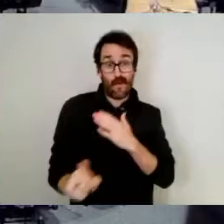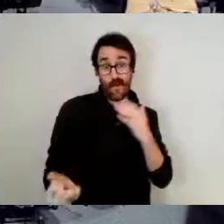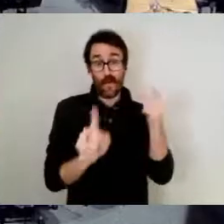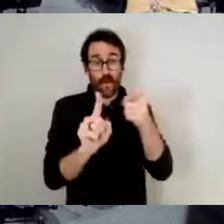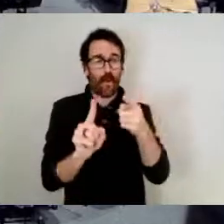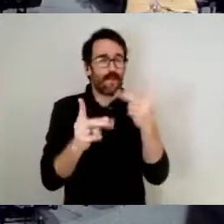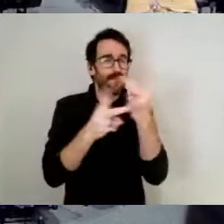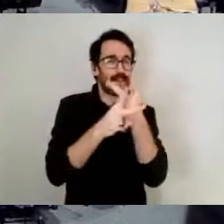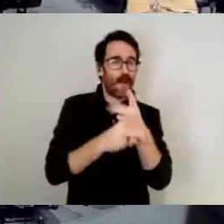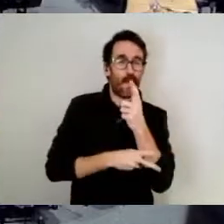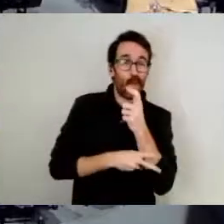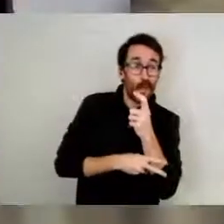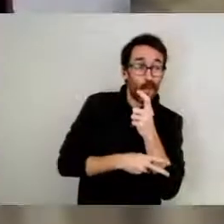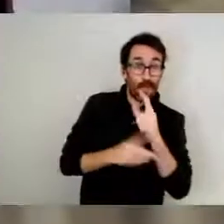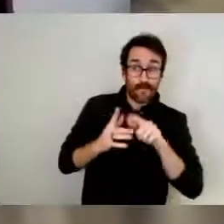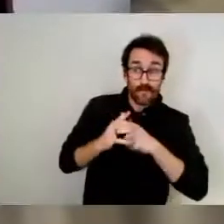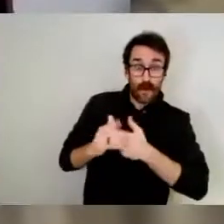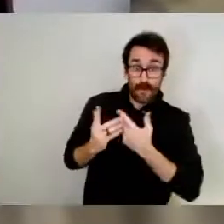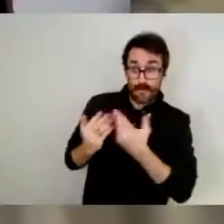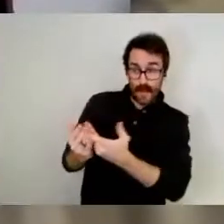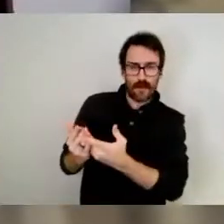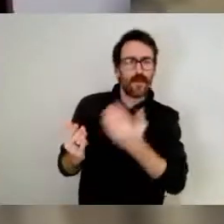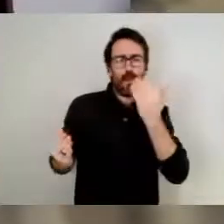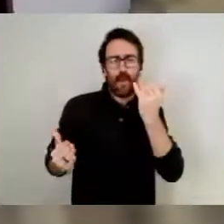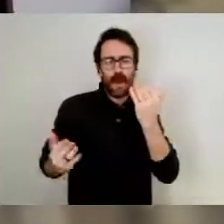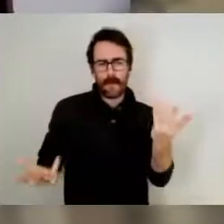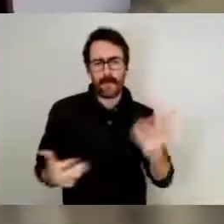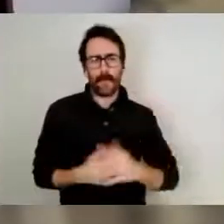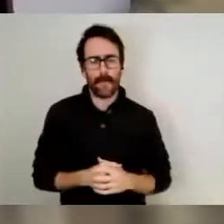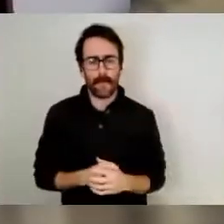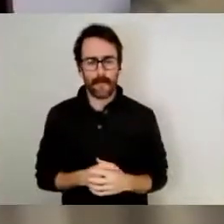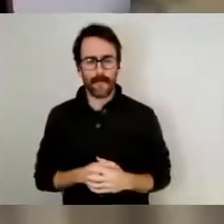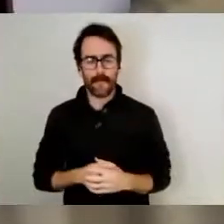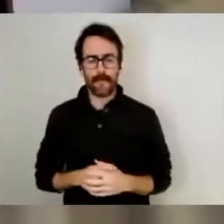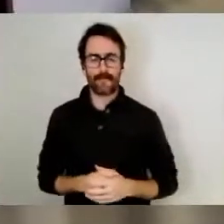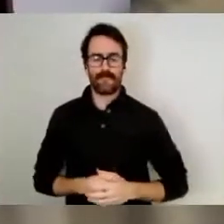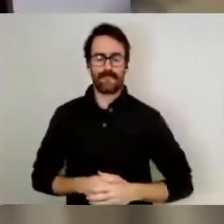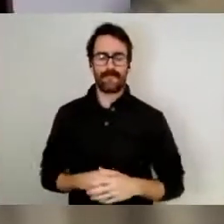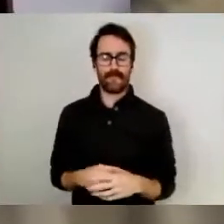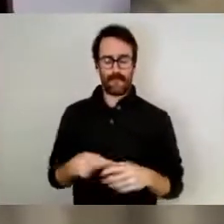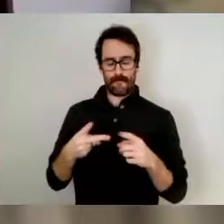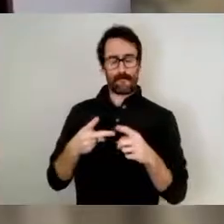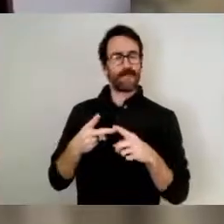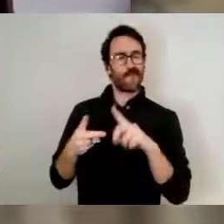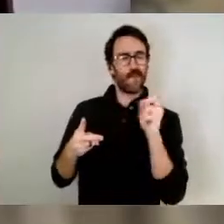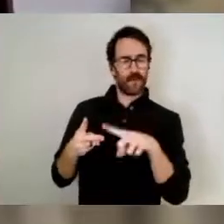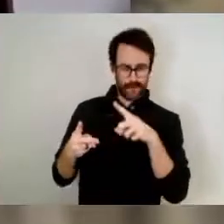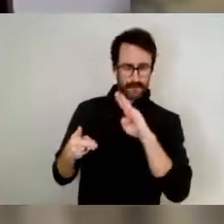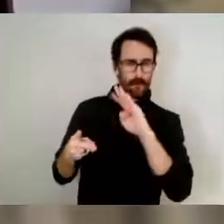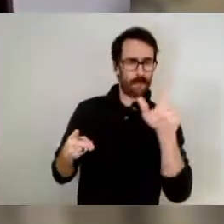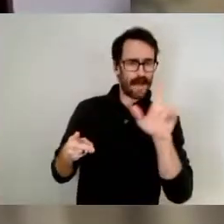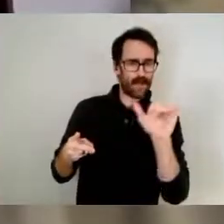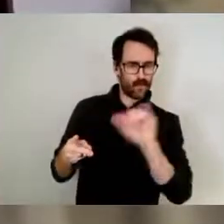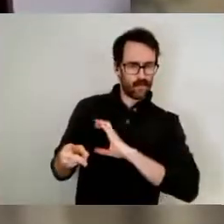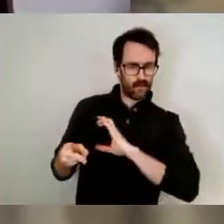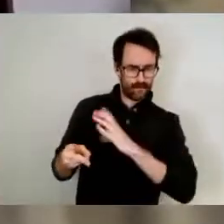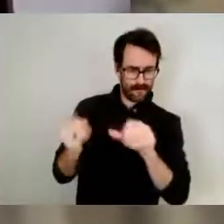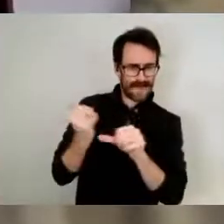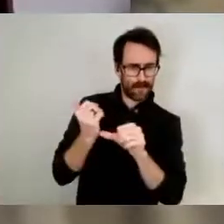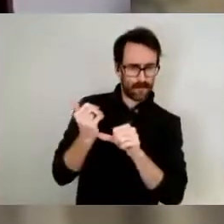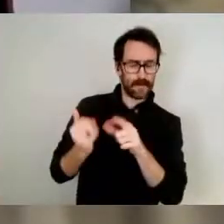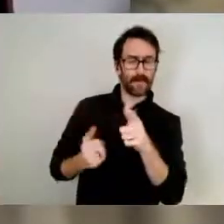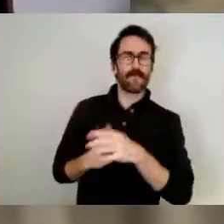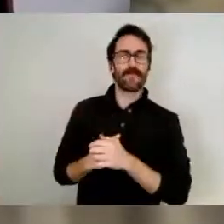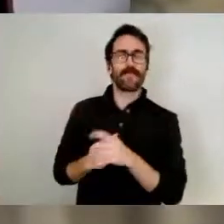or? So thanks, Julian. As we indicated, we've been on this since early in the day, since it's been reported. It's a